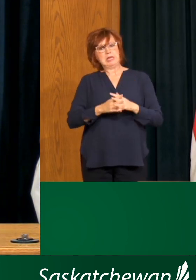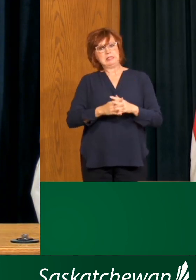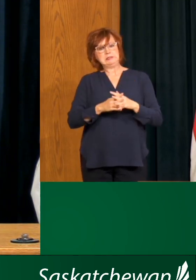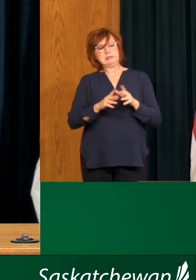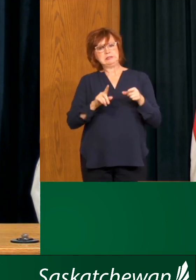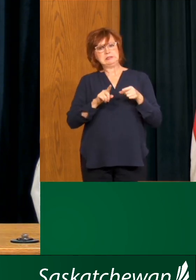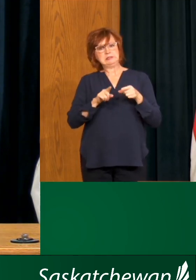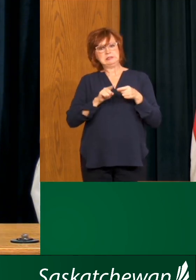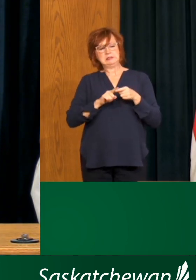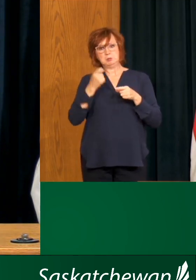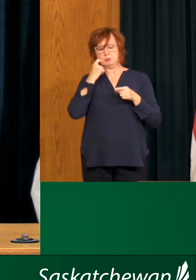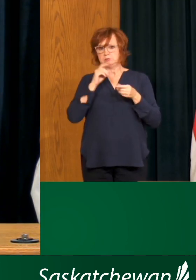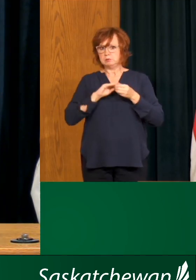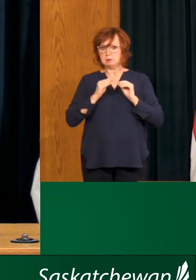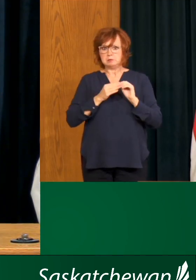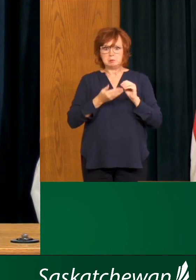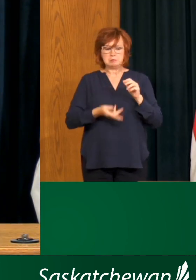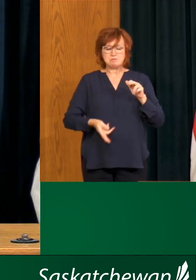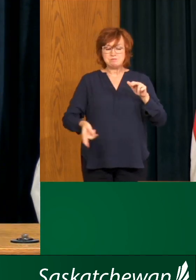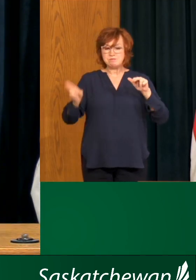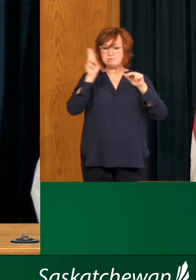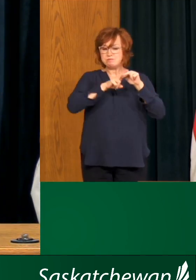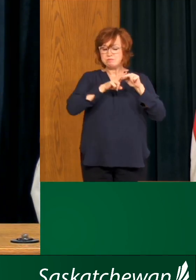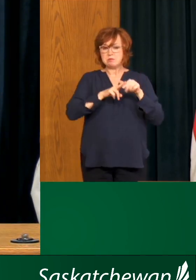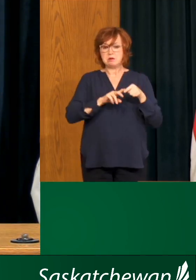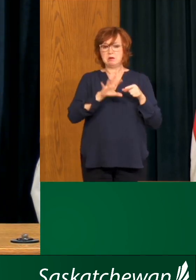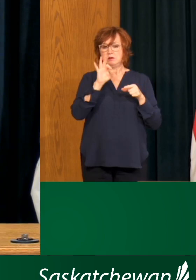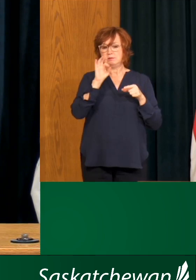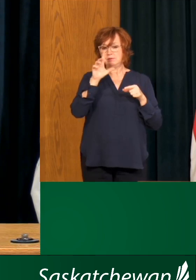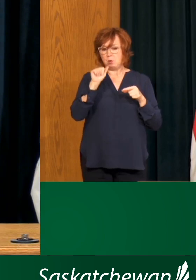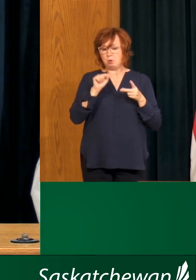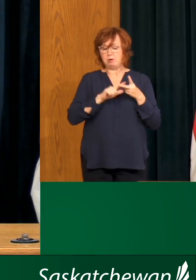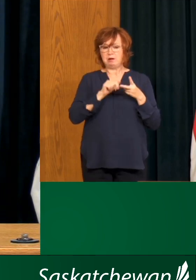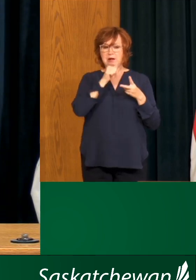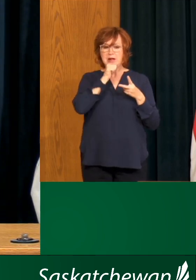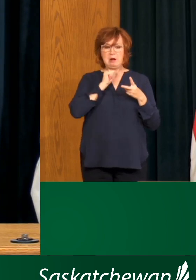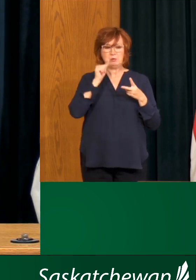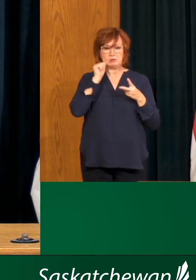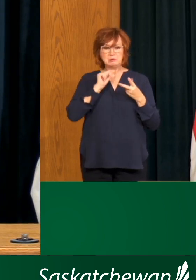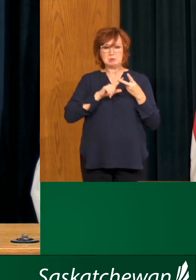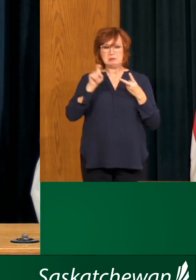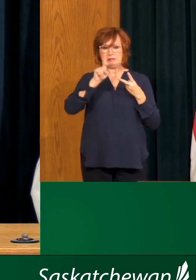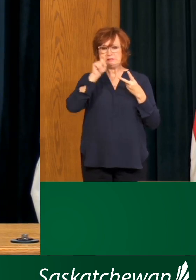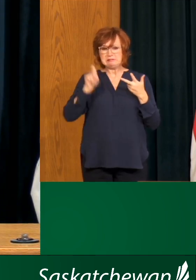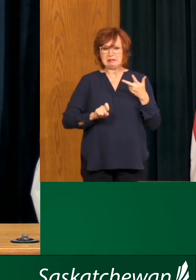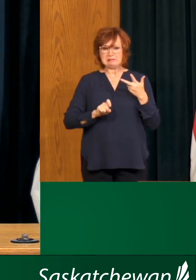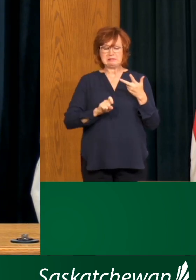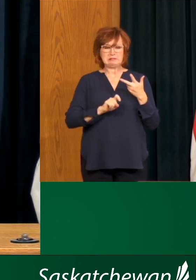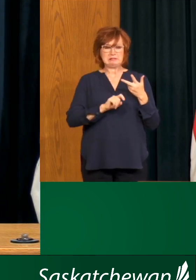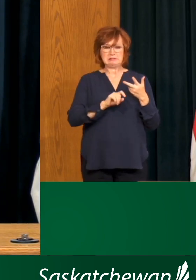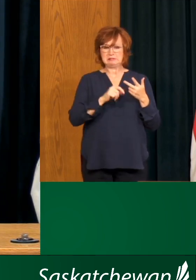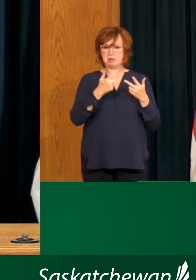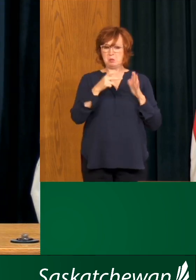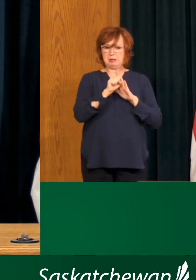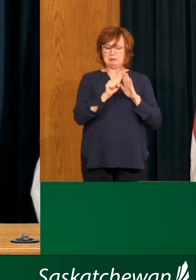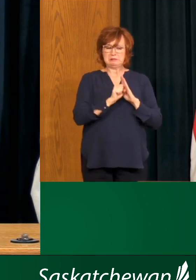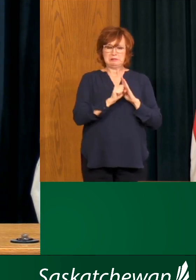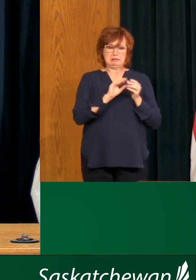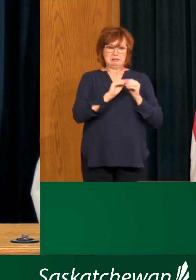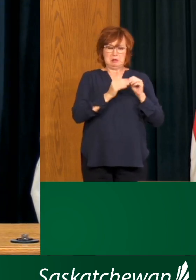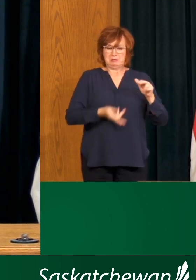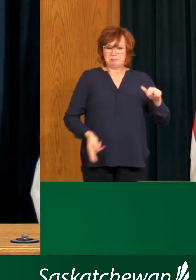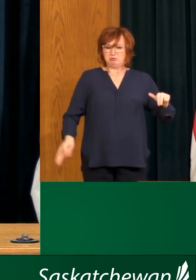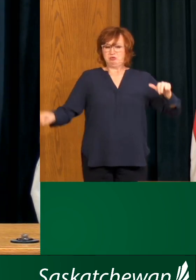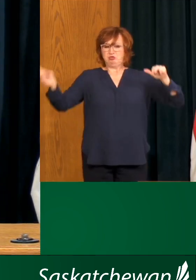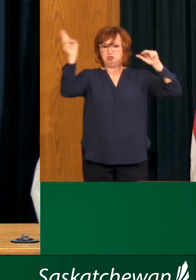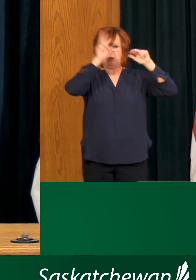case numbers have spiked to record highs in places like Florida, in Arizona, and in Texas. And that's what can